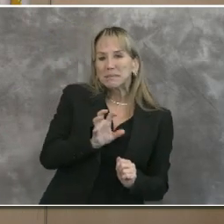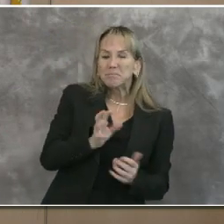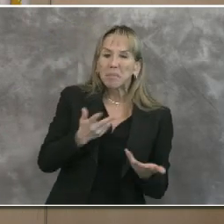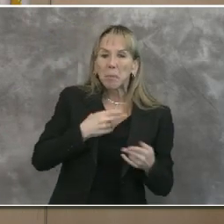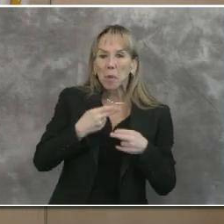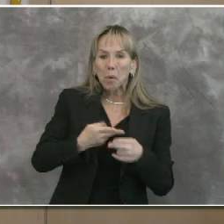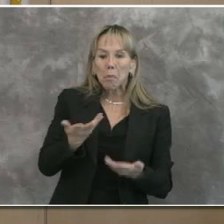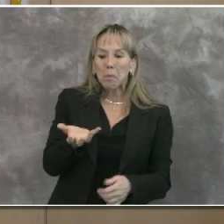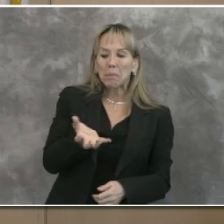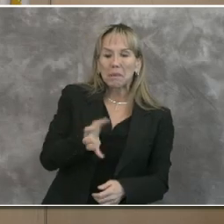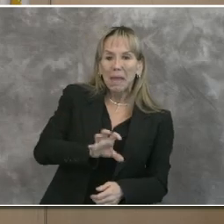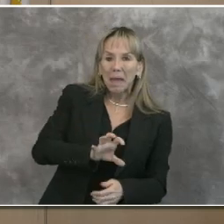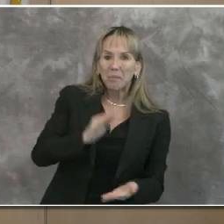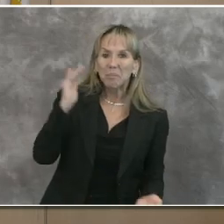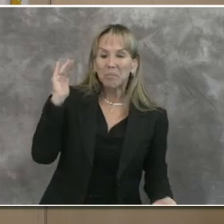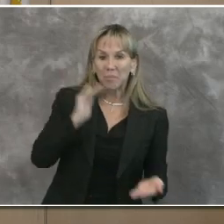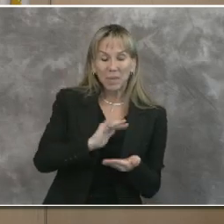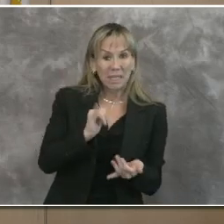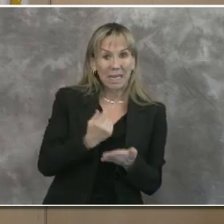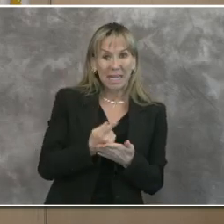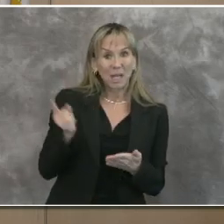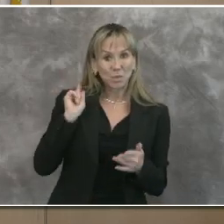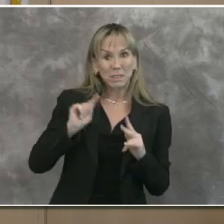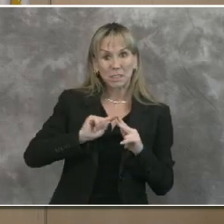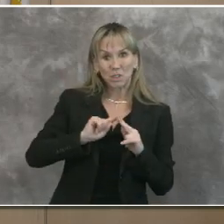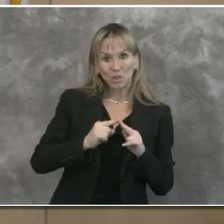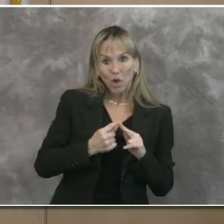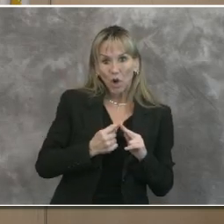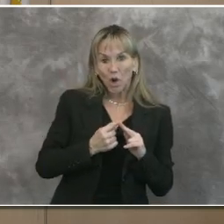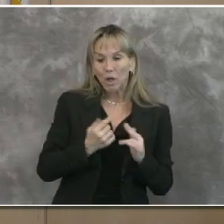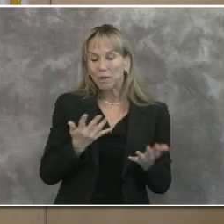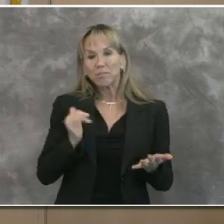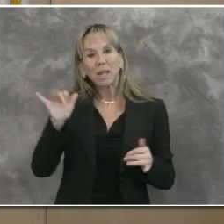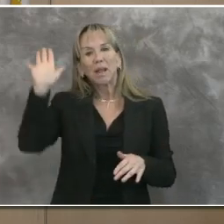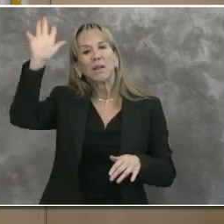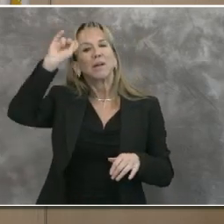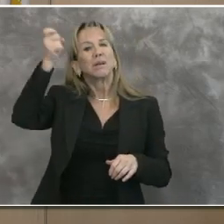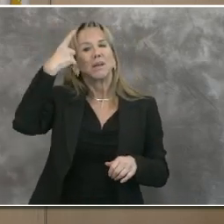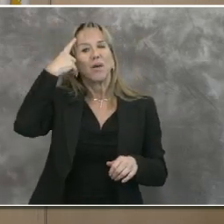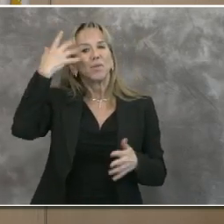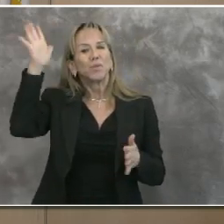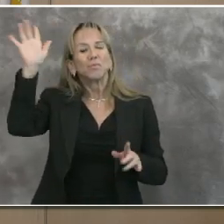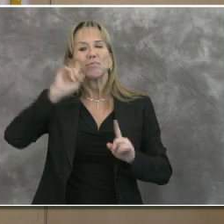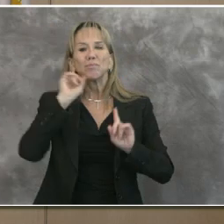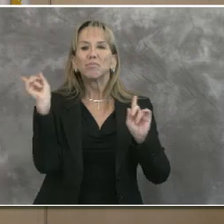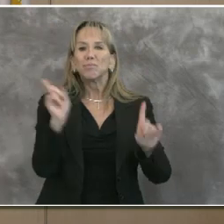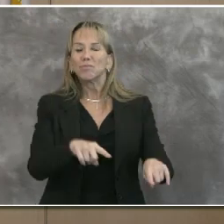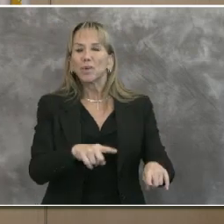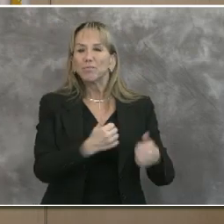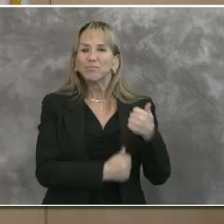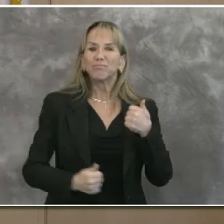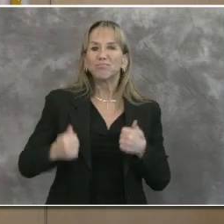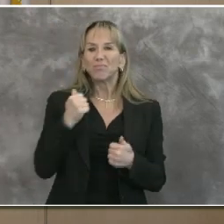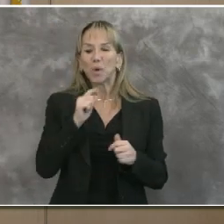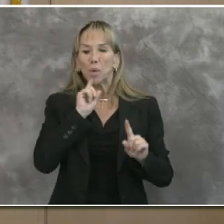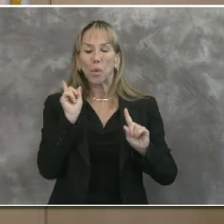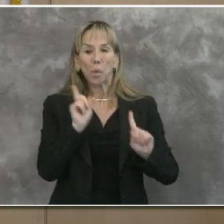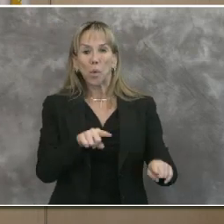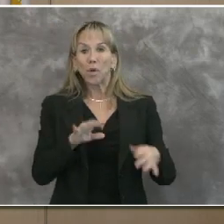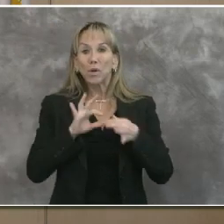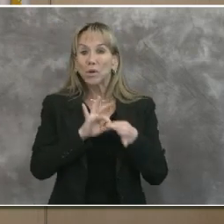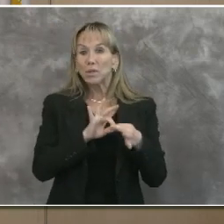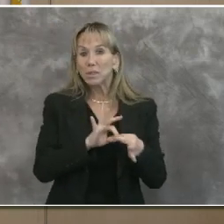will, was done last week, and that was the governor's executive order as it